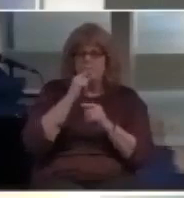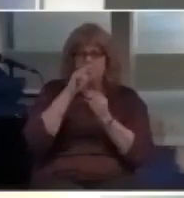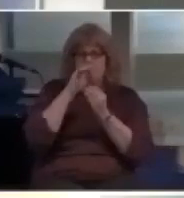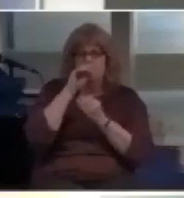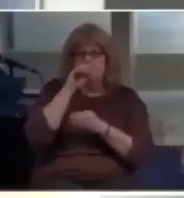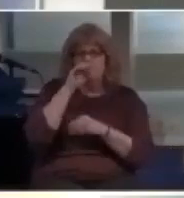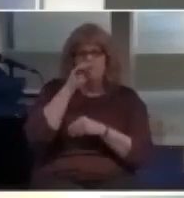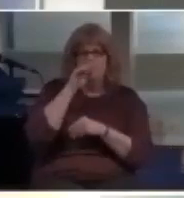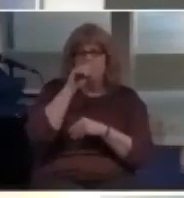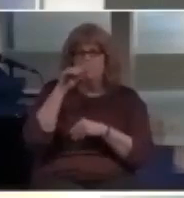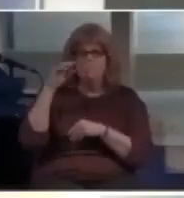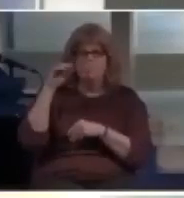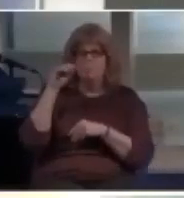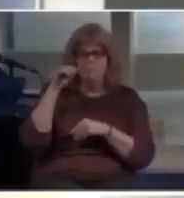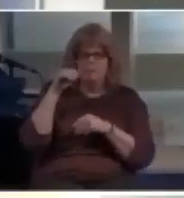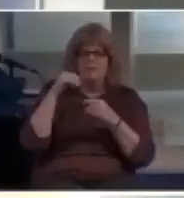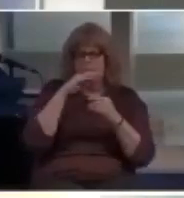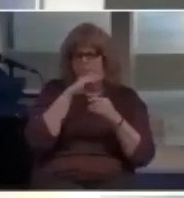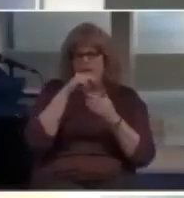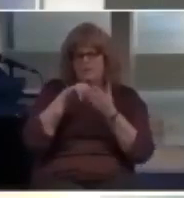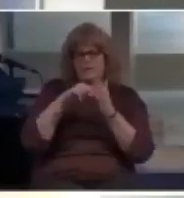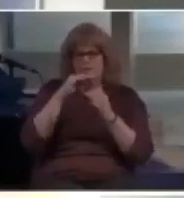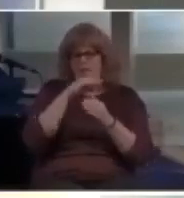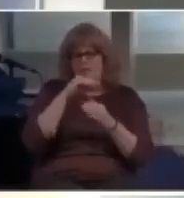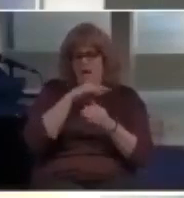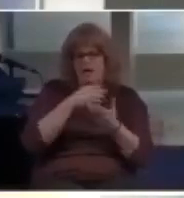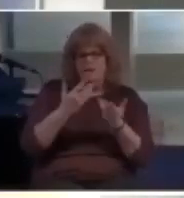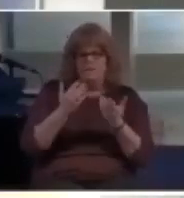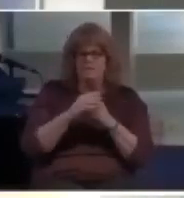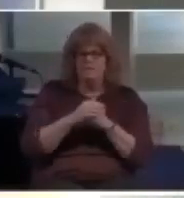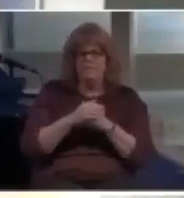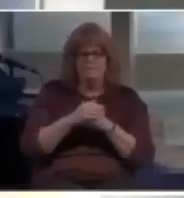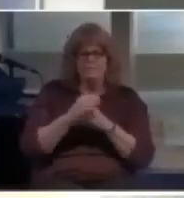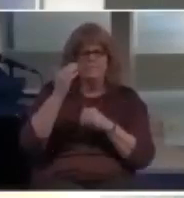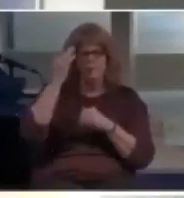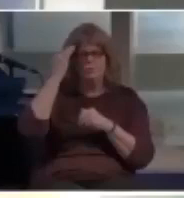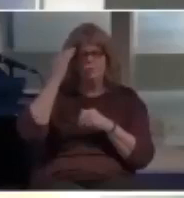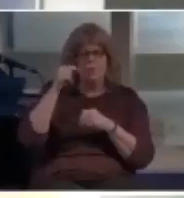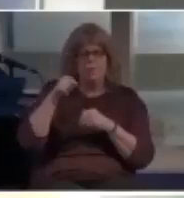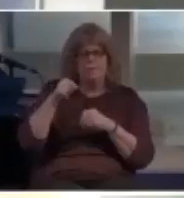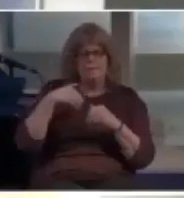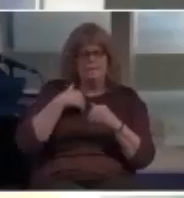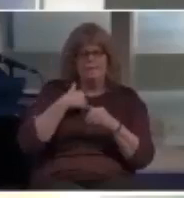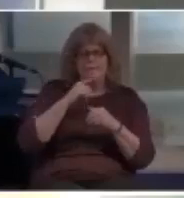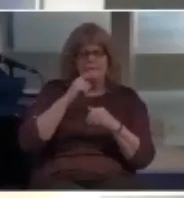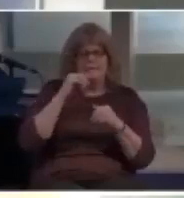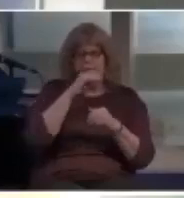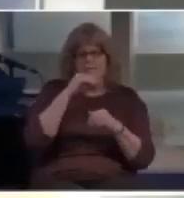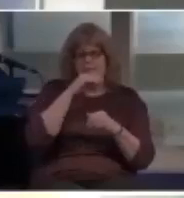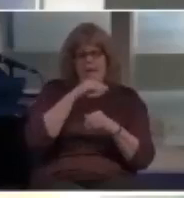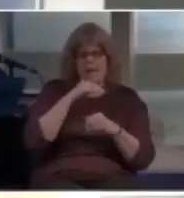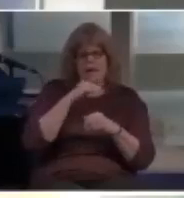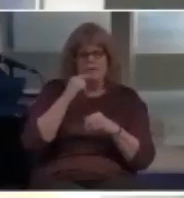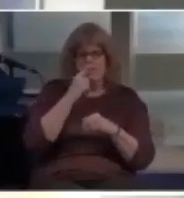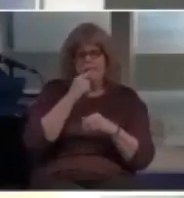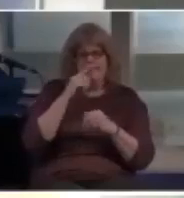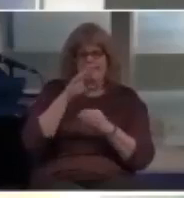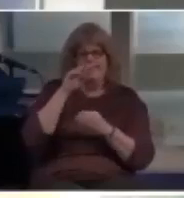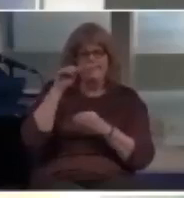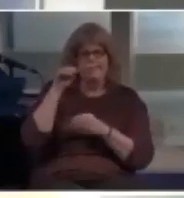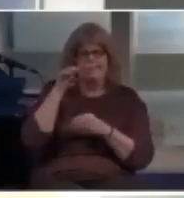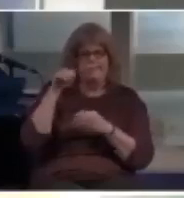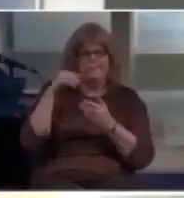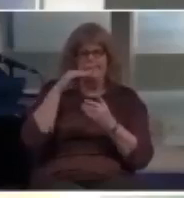moving, right? And it's a terrible joke. But you know this beast is lying when his lips are moving. And